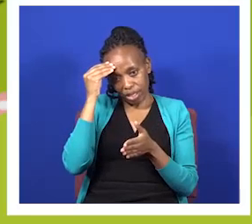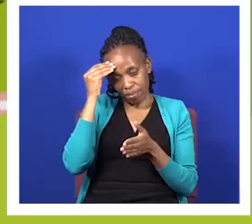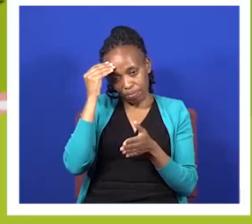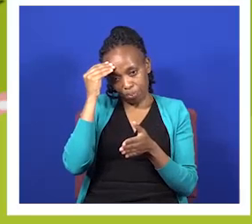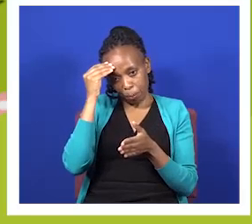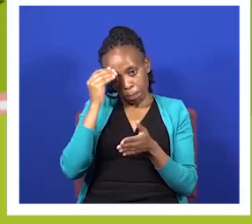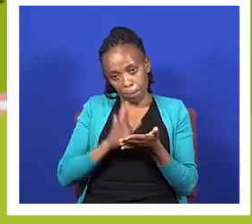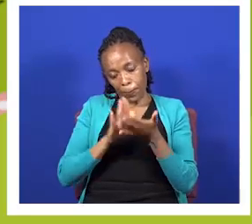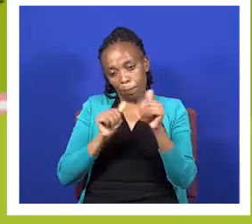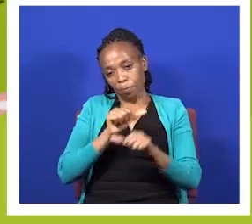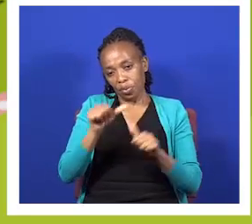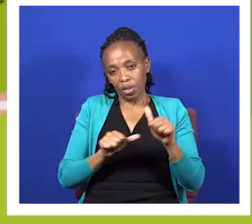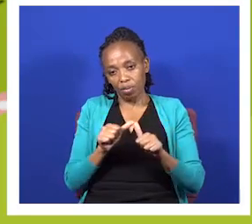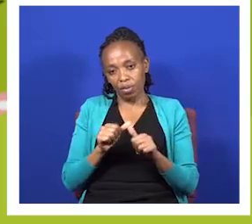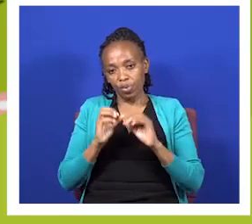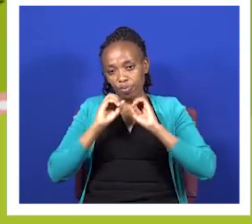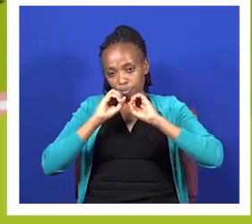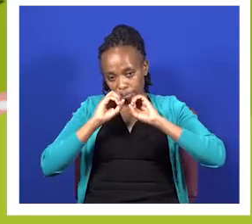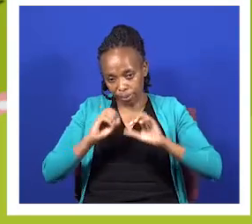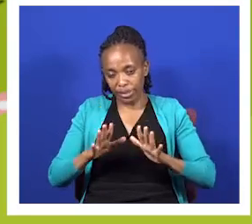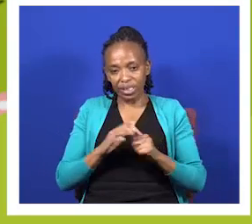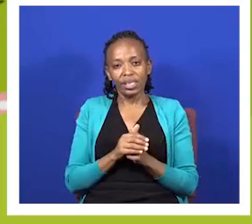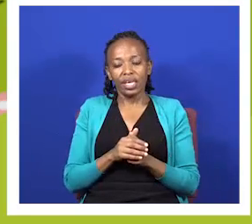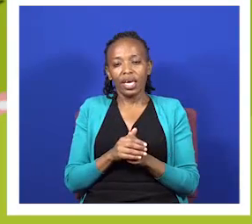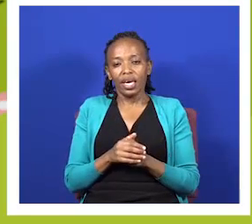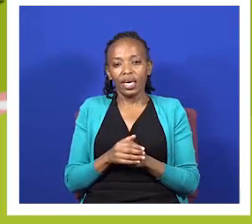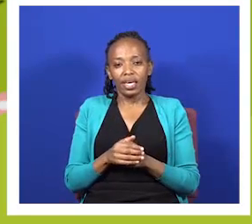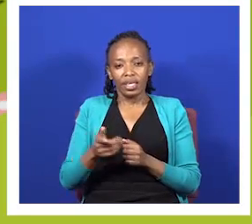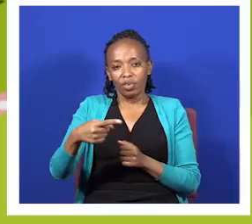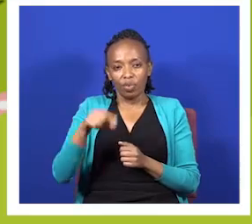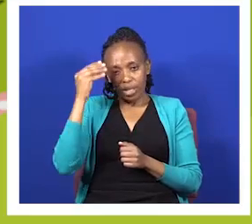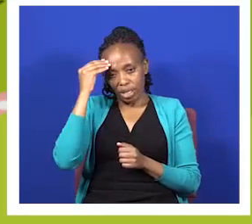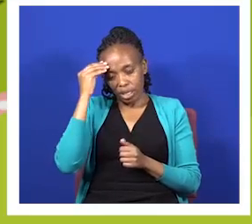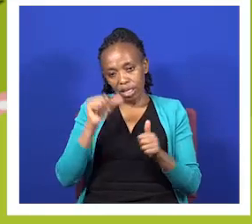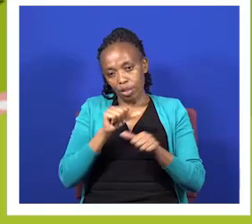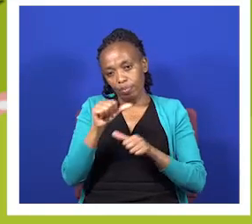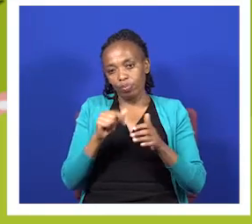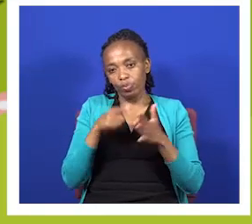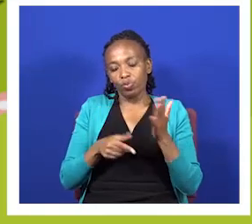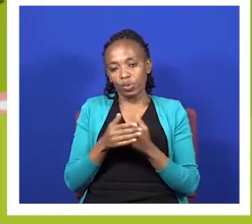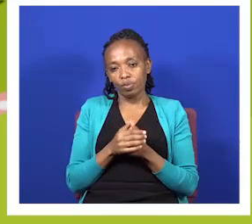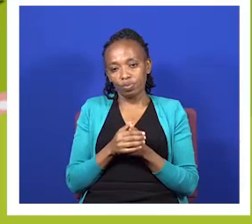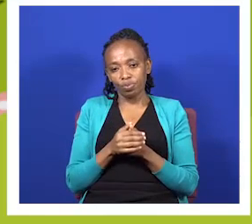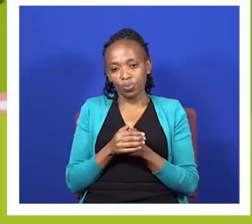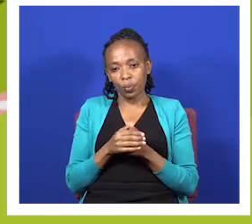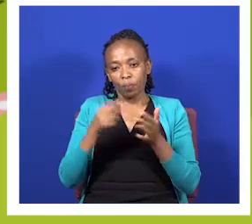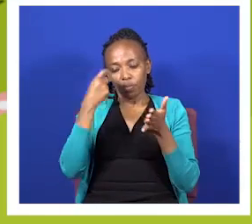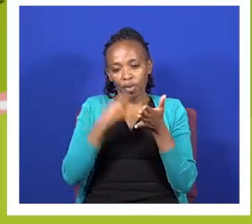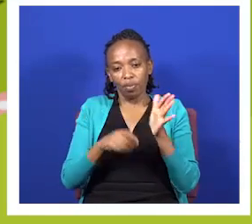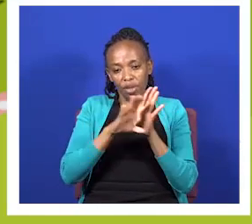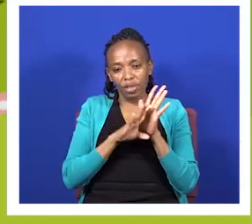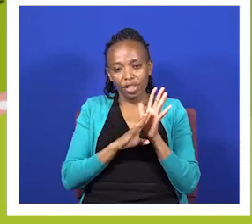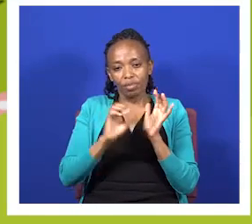learn more about the Beatitudes. And we're going to learn about